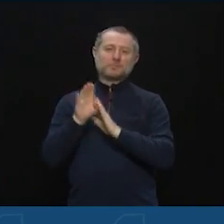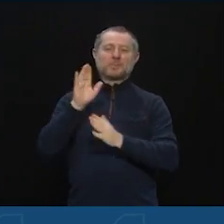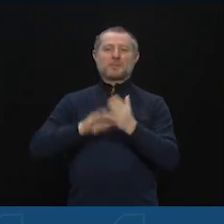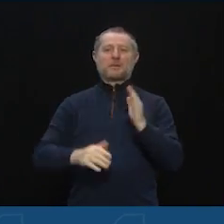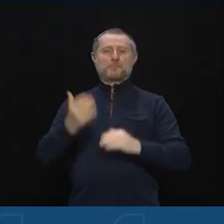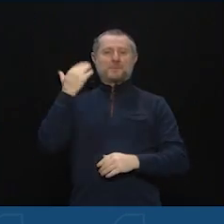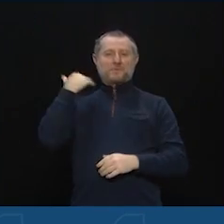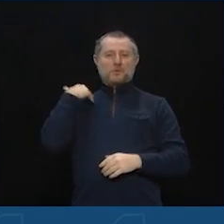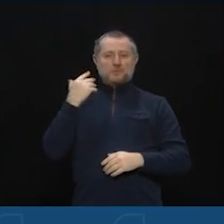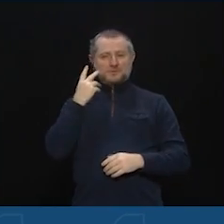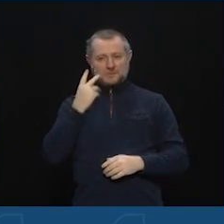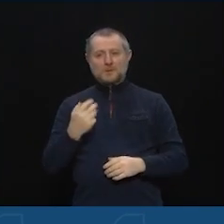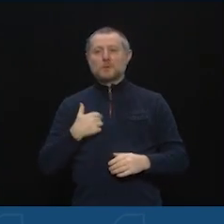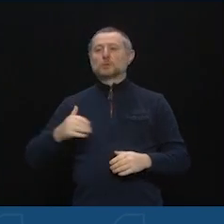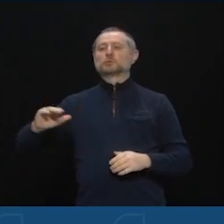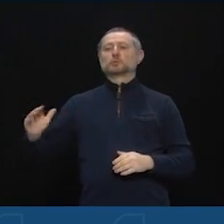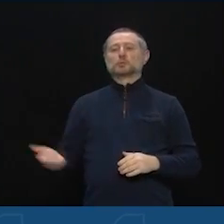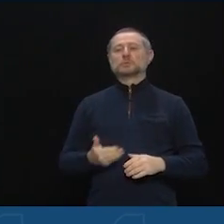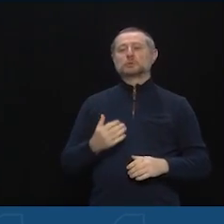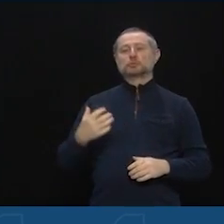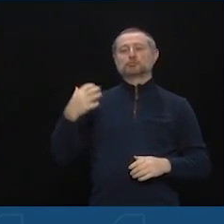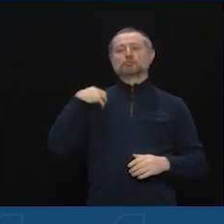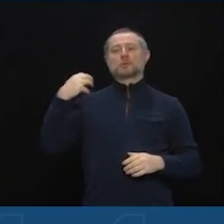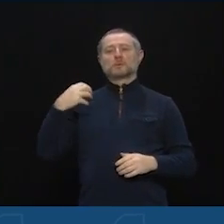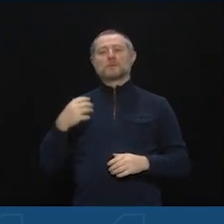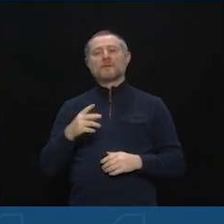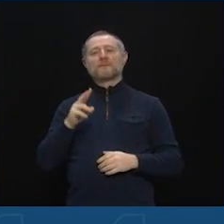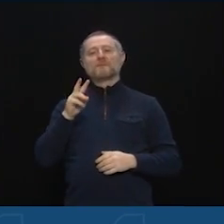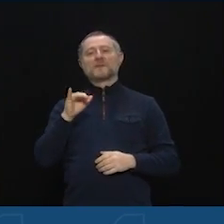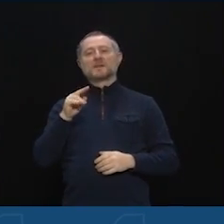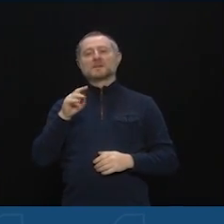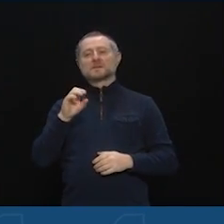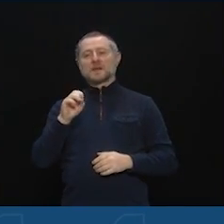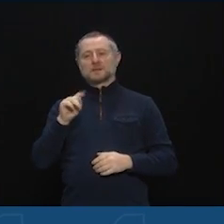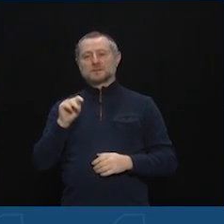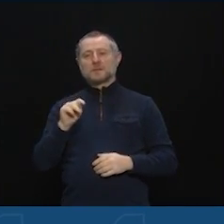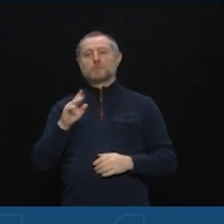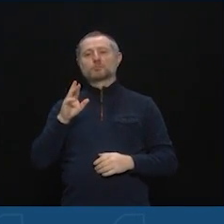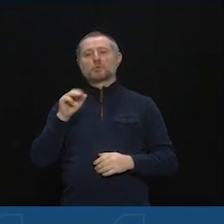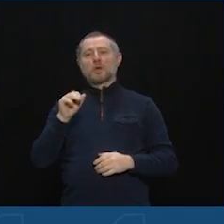With that, I want to introduce Chairman Vincent Bradley, Chairman of the New York State Liquor Authority.